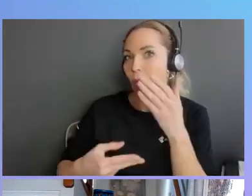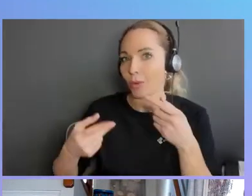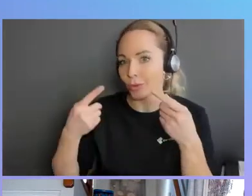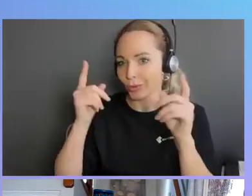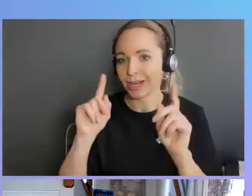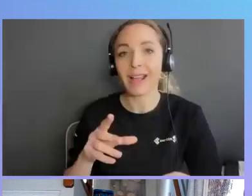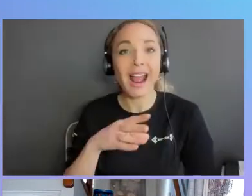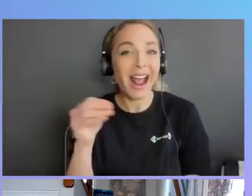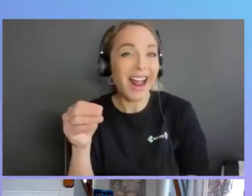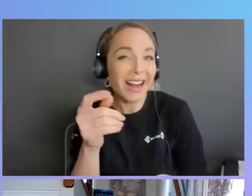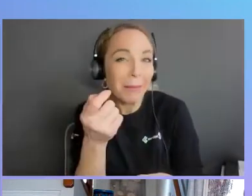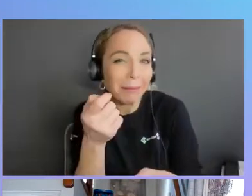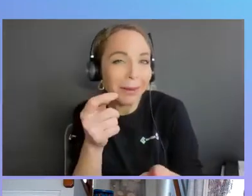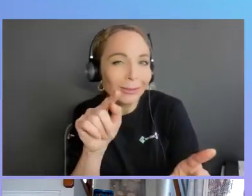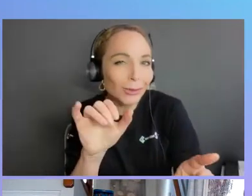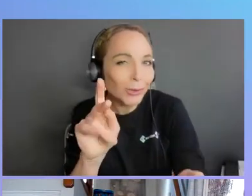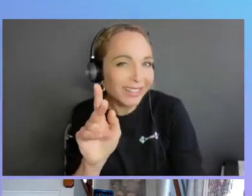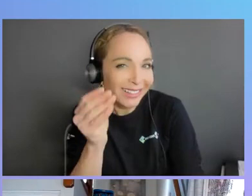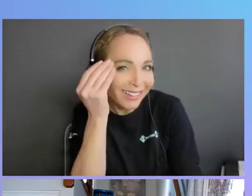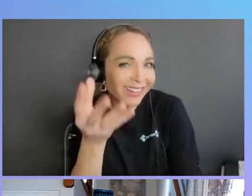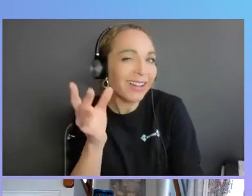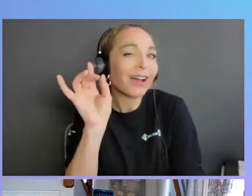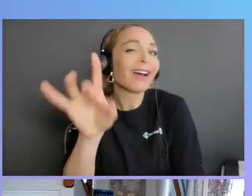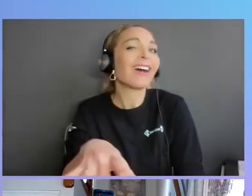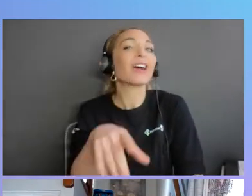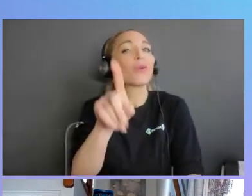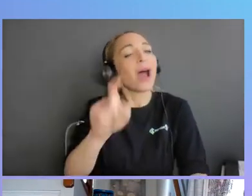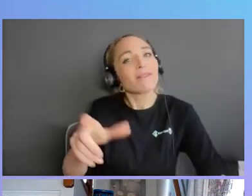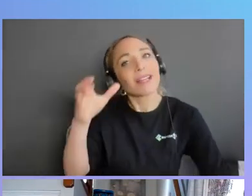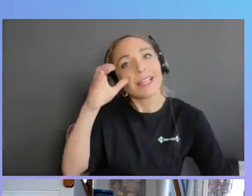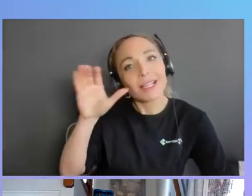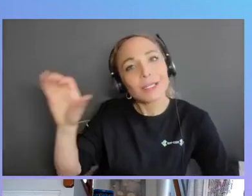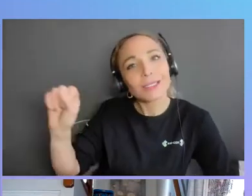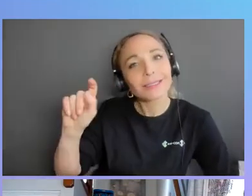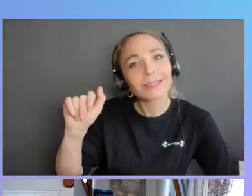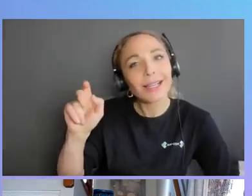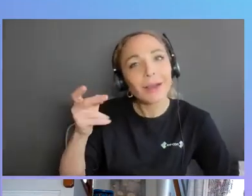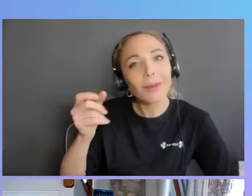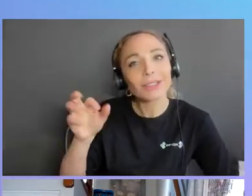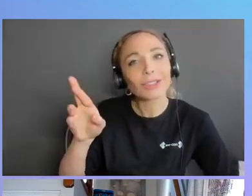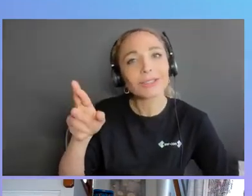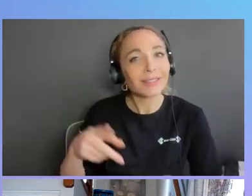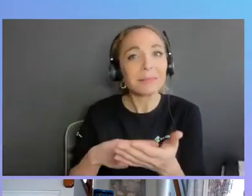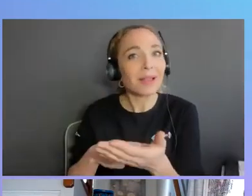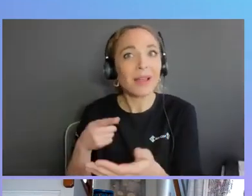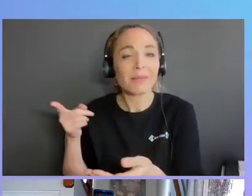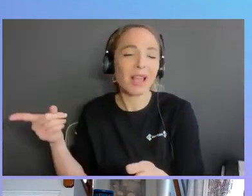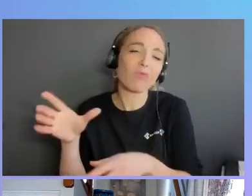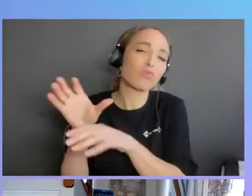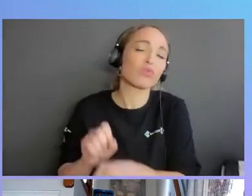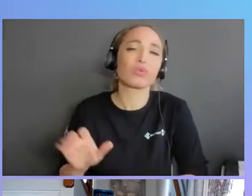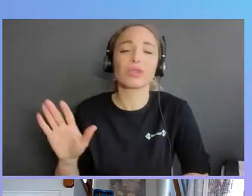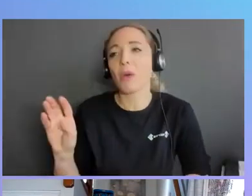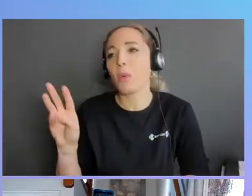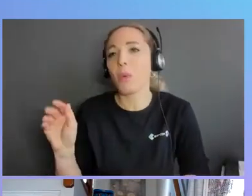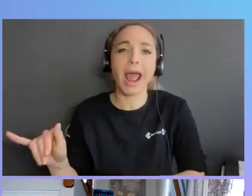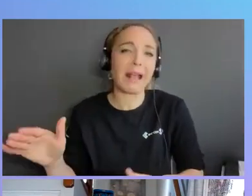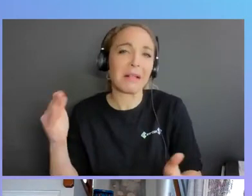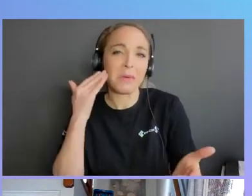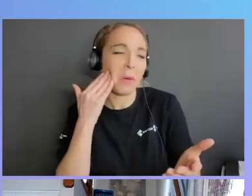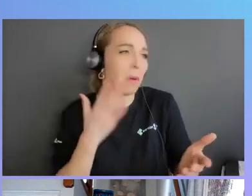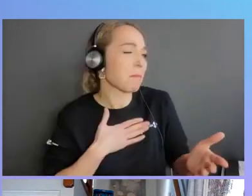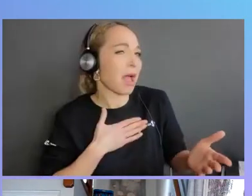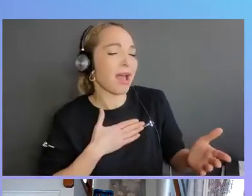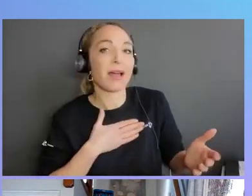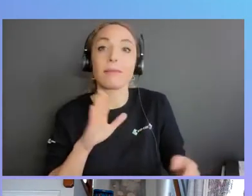stakeholder, right? Which might be a little galling because their stakeholder might be someone who's really used to getting their way. But if you really understand what they are going for in